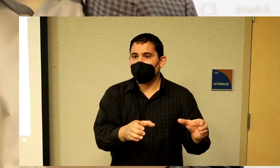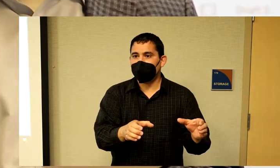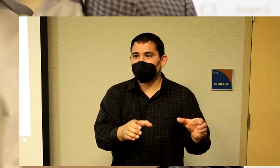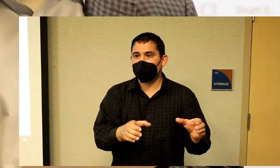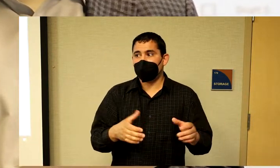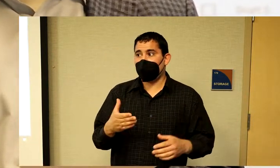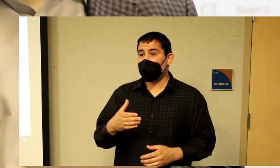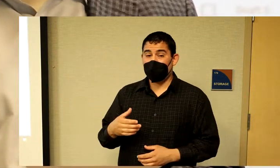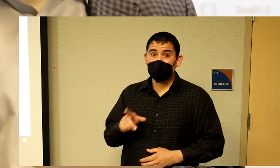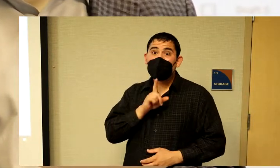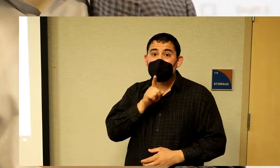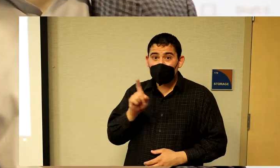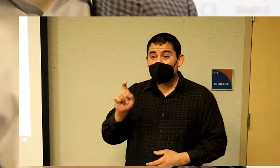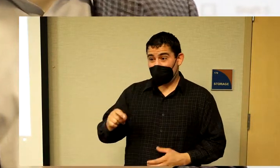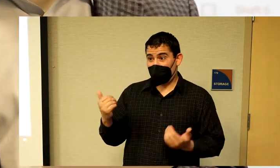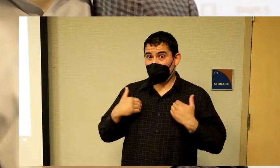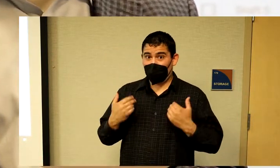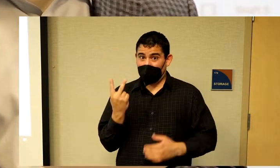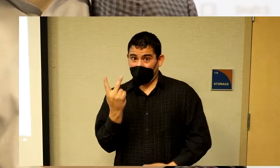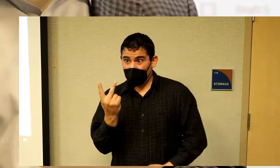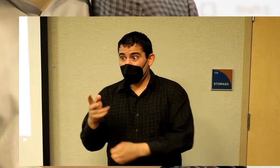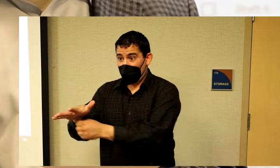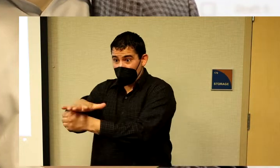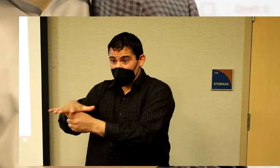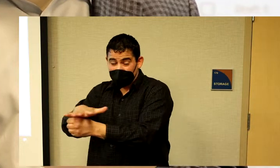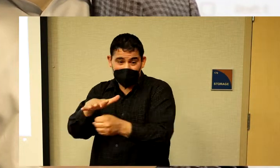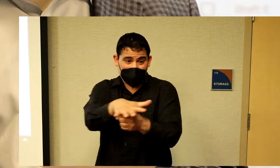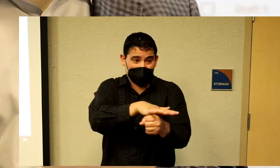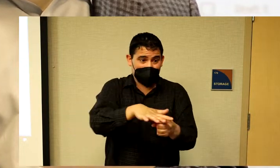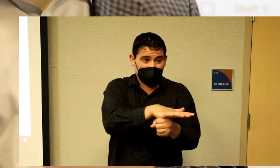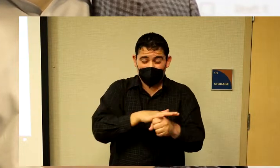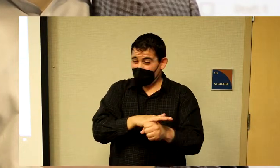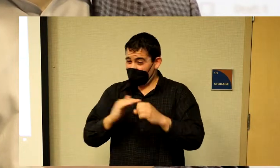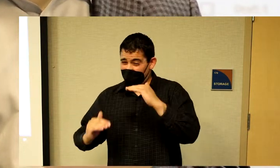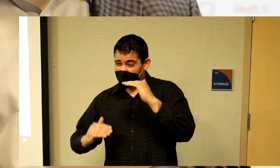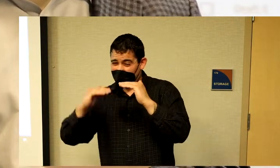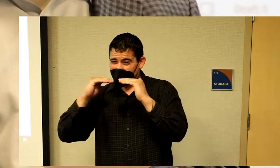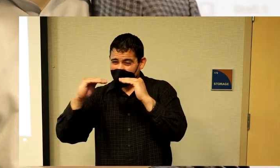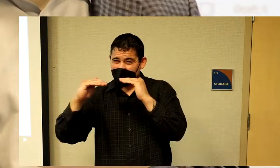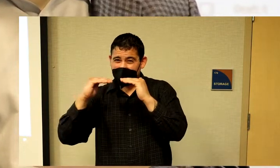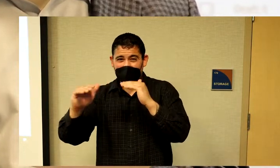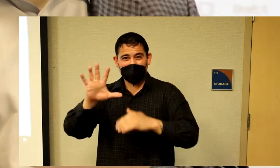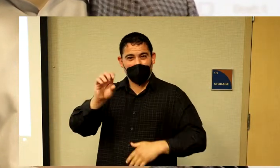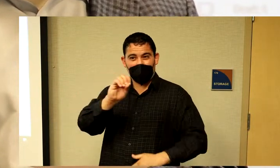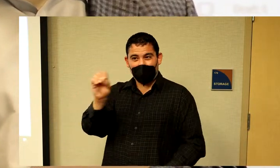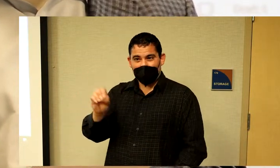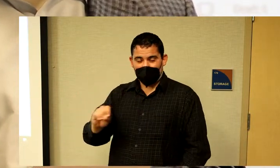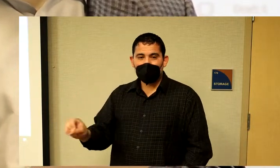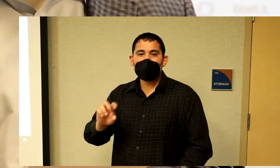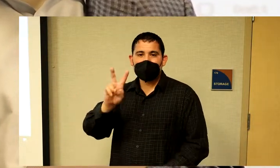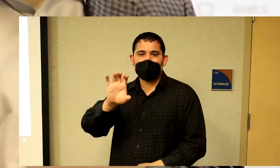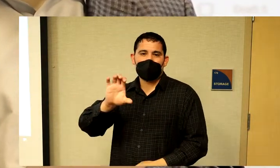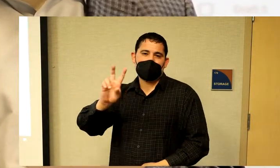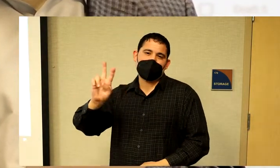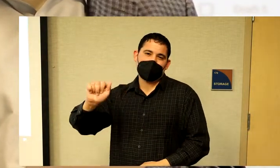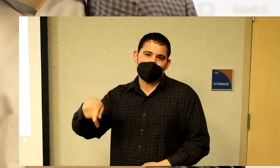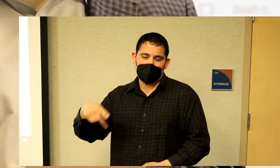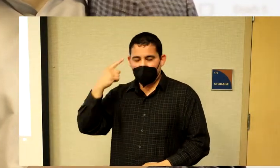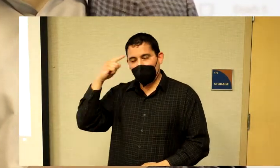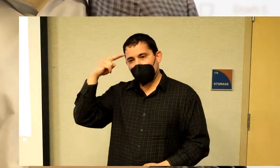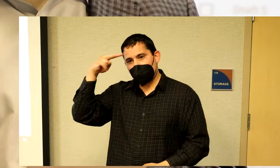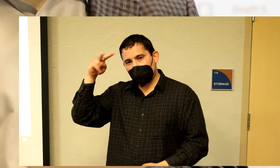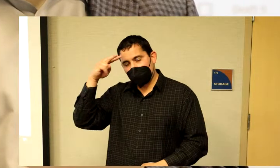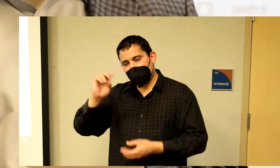least 2 Latino CVAP districts that are over 50% when you have one number that's 60. But the attempt of the exercise in that map